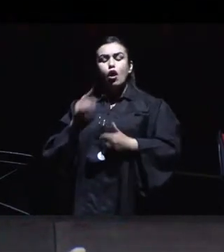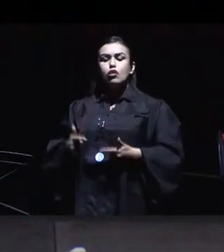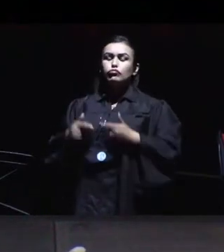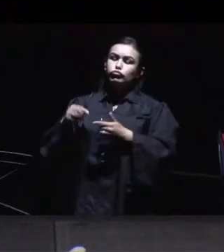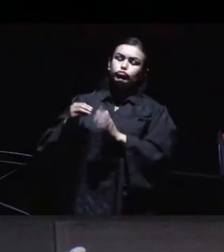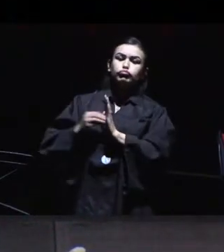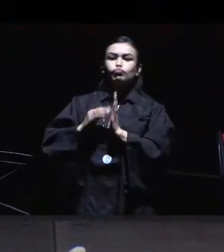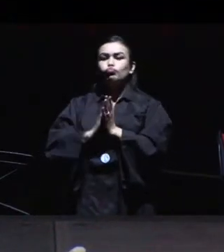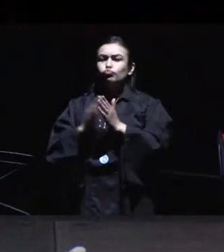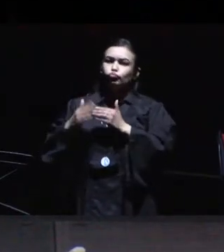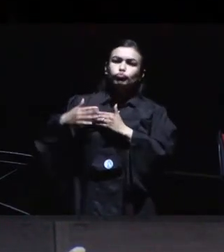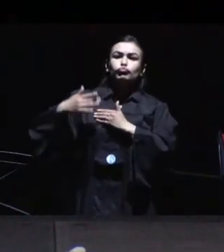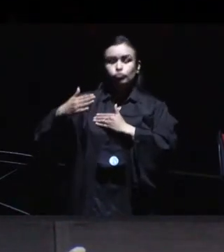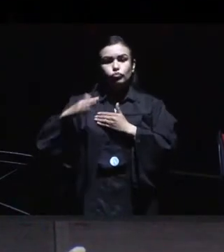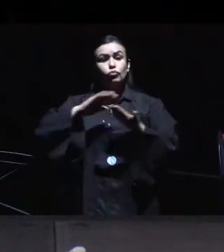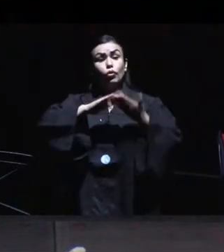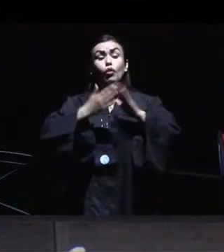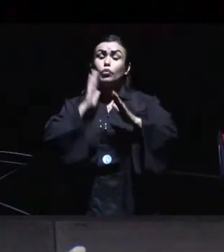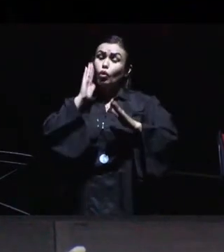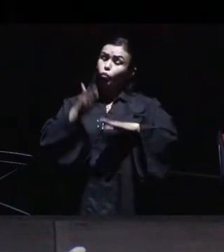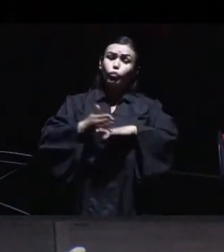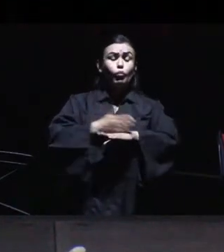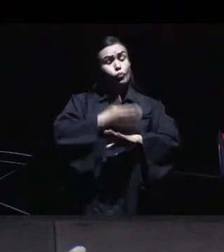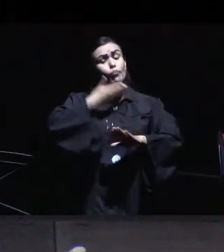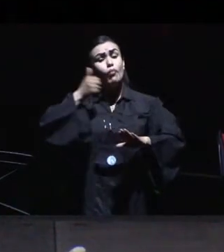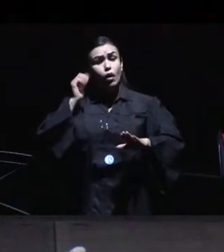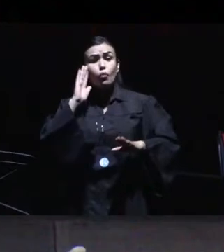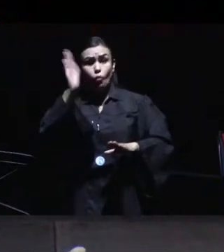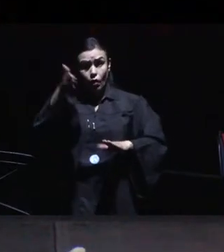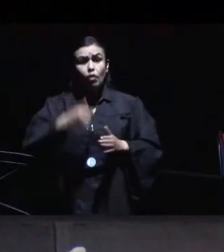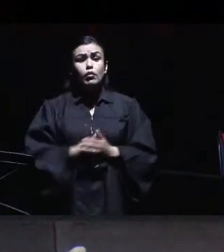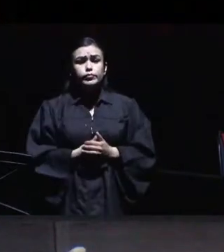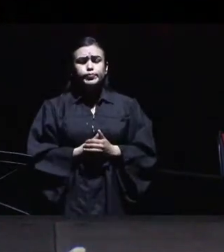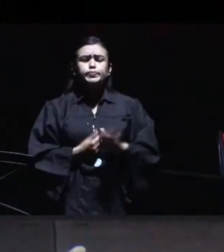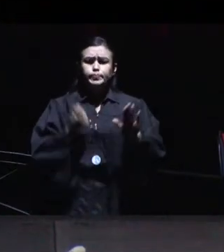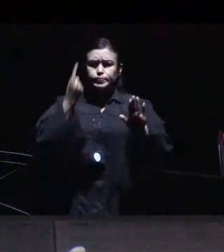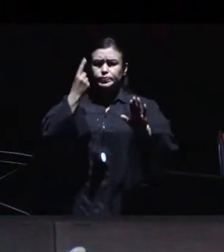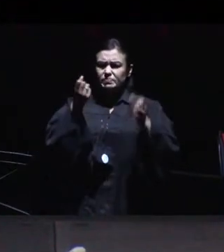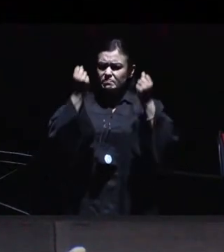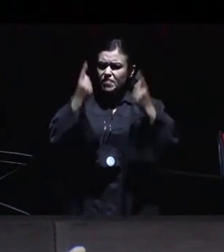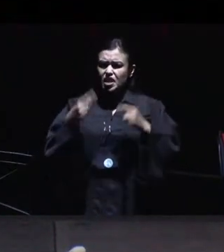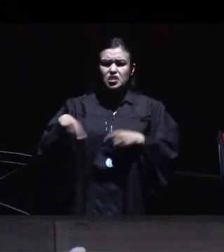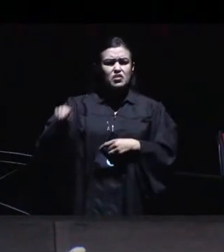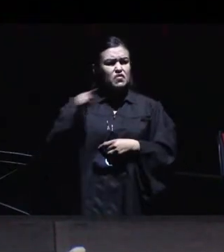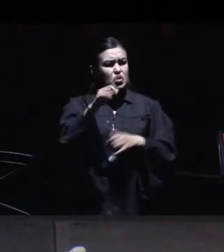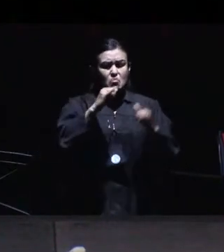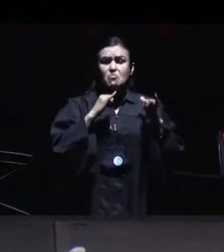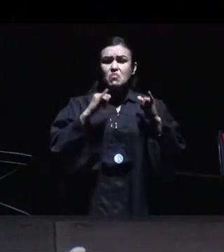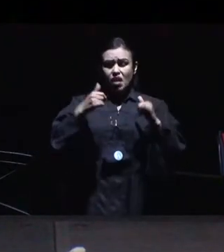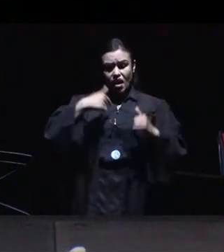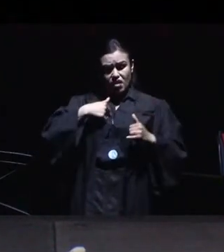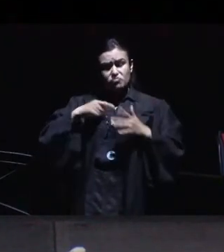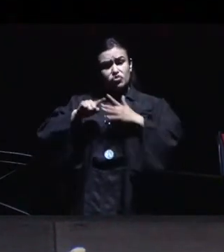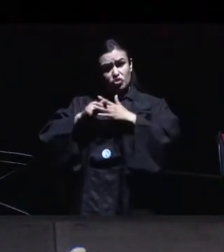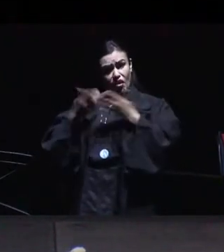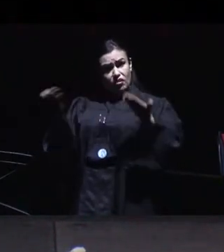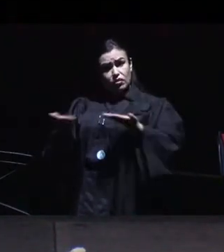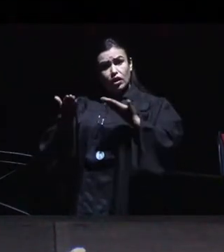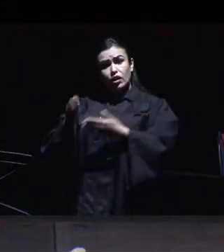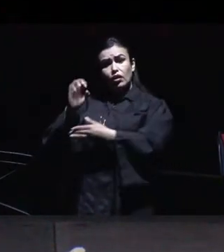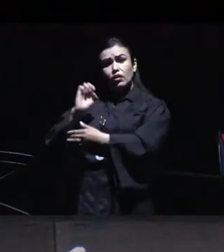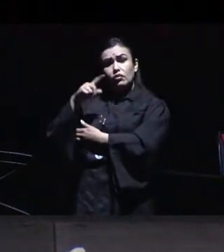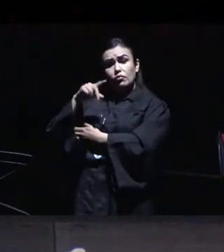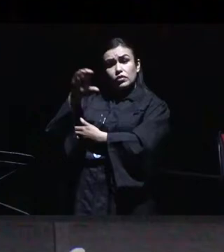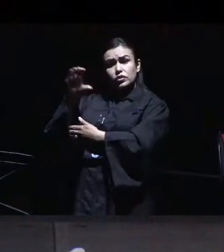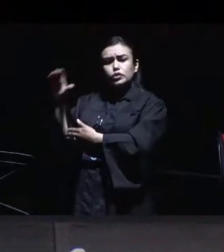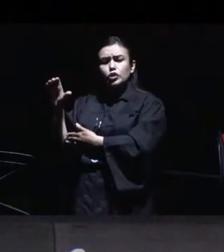better. Like all of you, my journey began at El Paso Community College. So allow me to tell you a little bit about